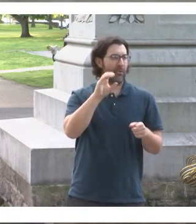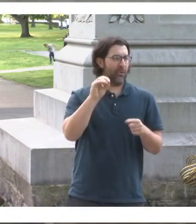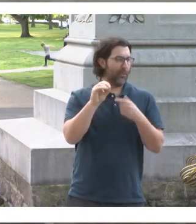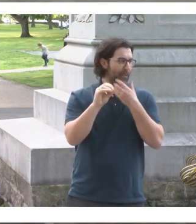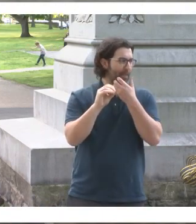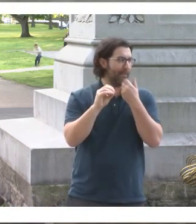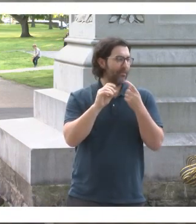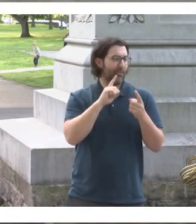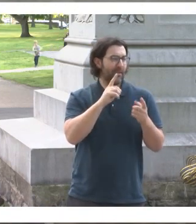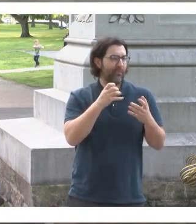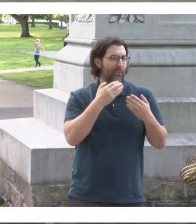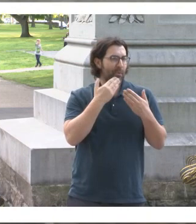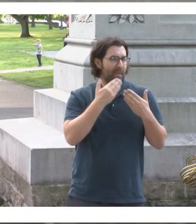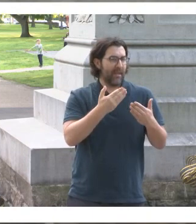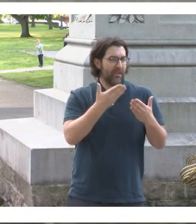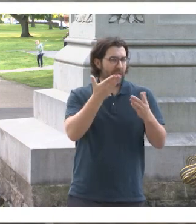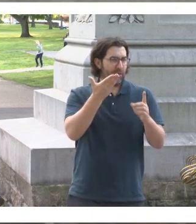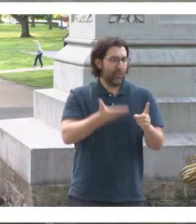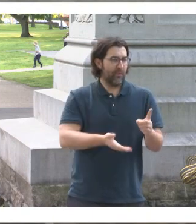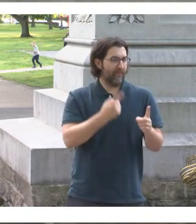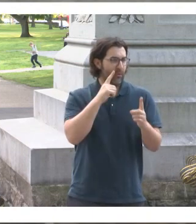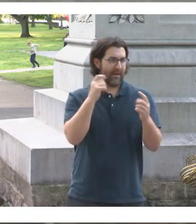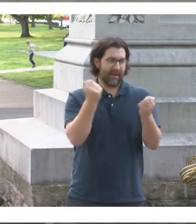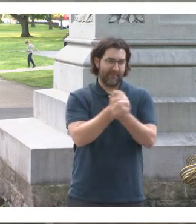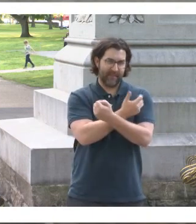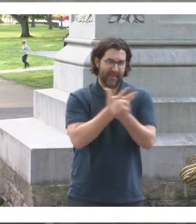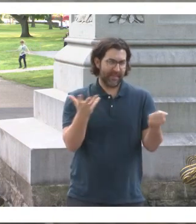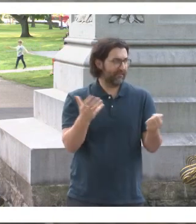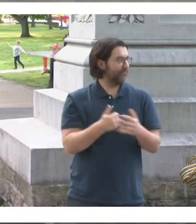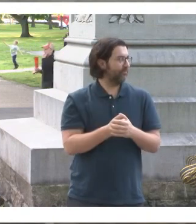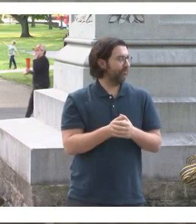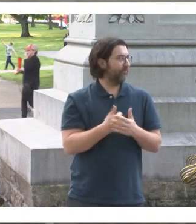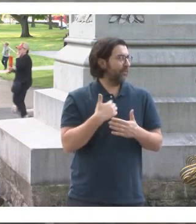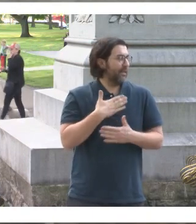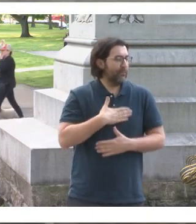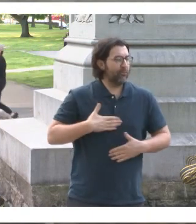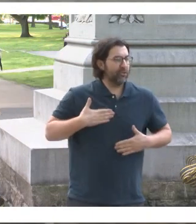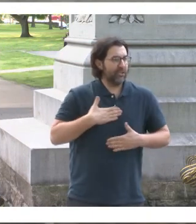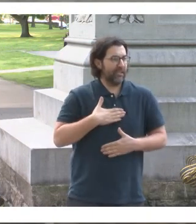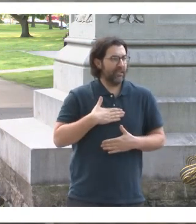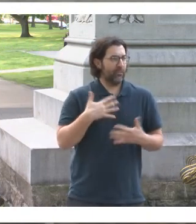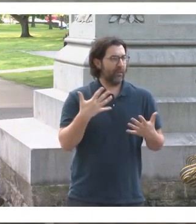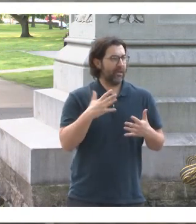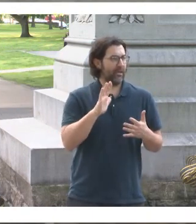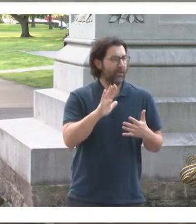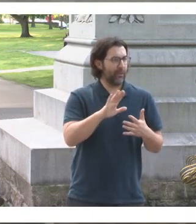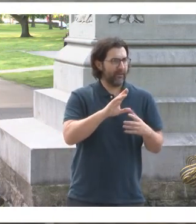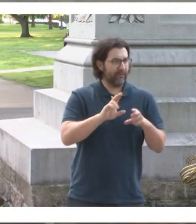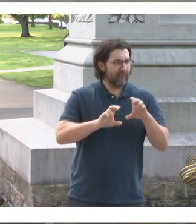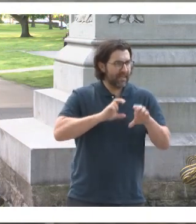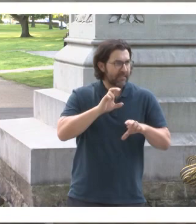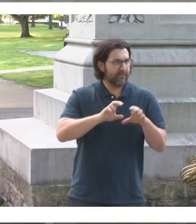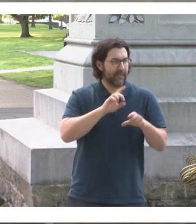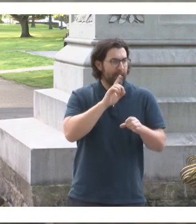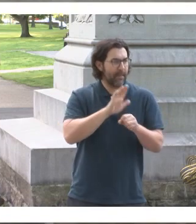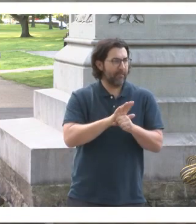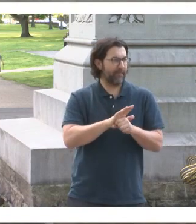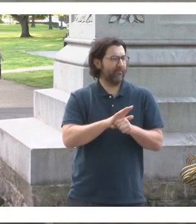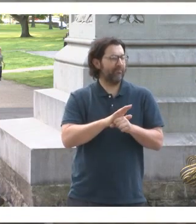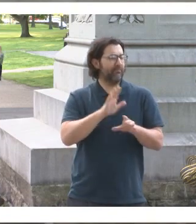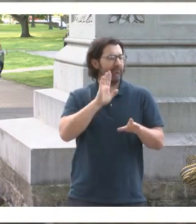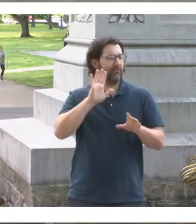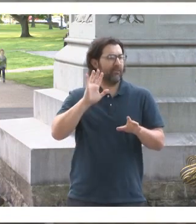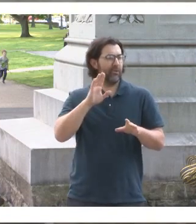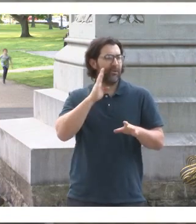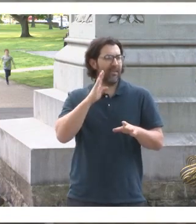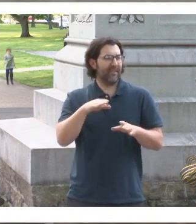I want to thank you for all that you do. I appreciate the level of not just an investment, because it's easy